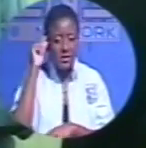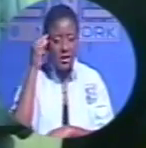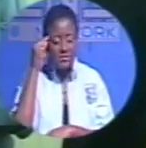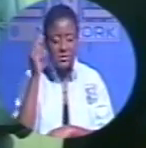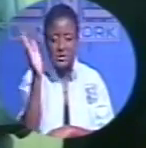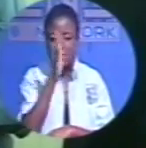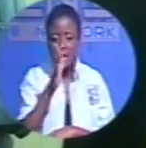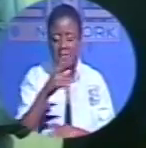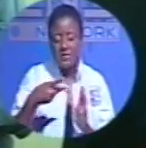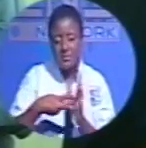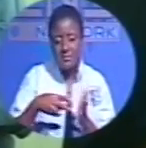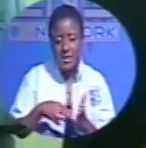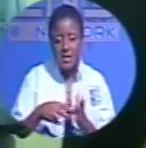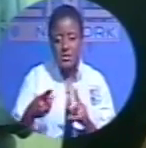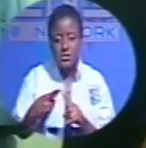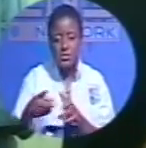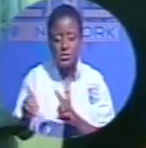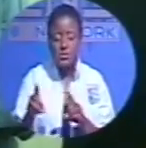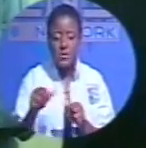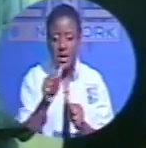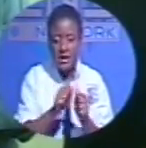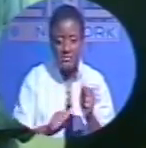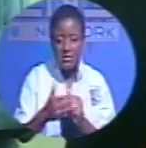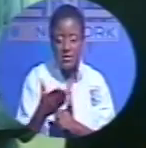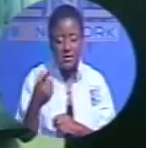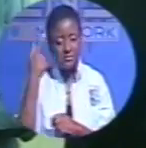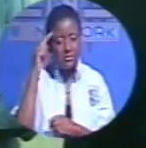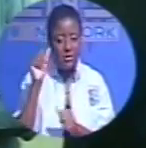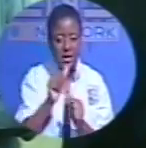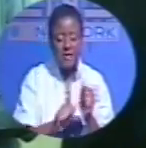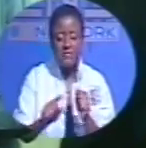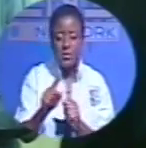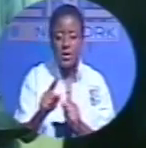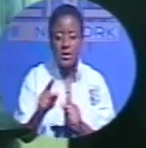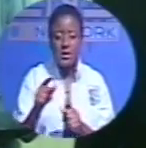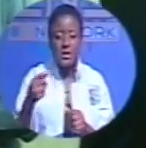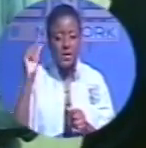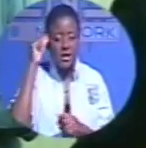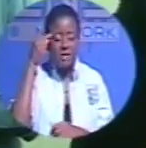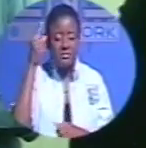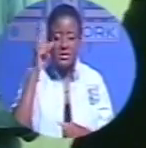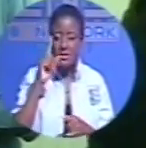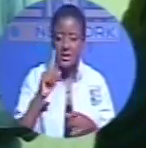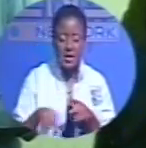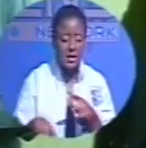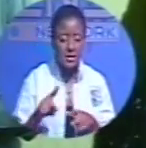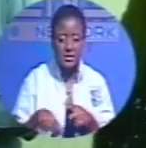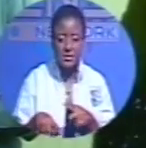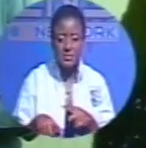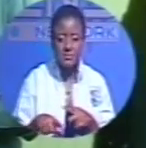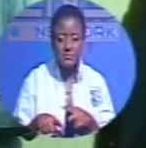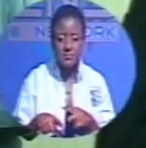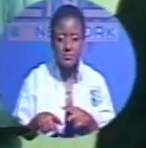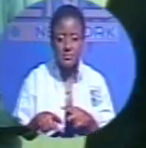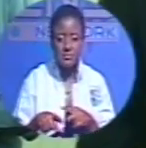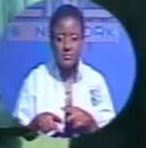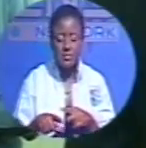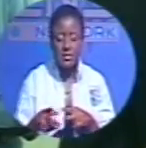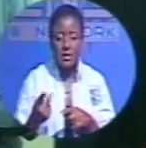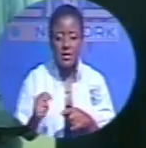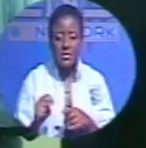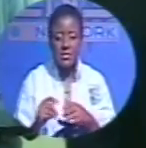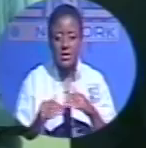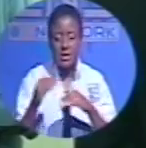do everything for everyone, because it cannot. And the ceiling, which was set